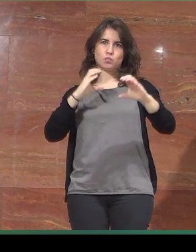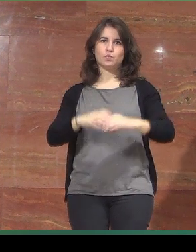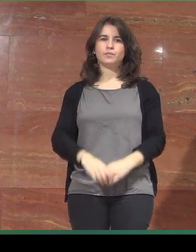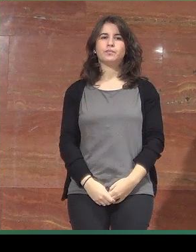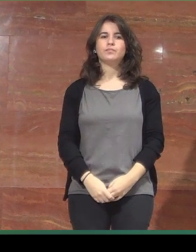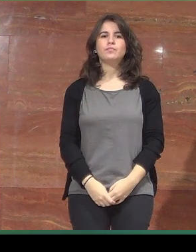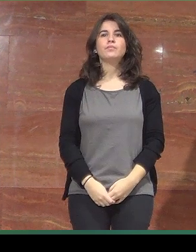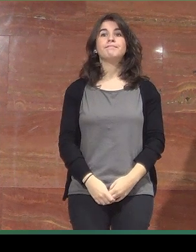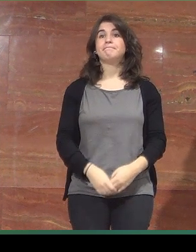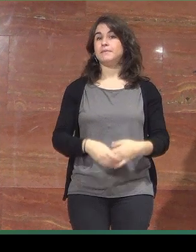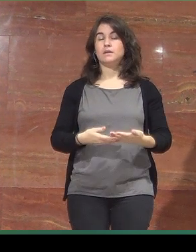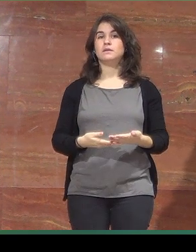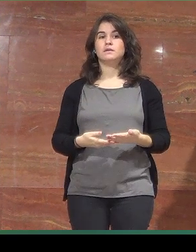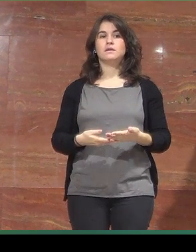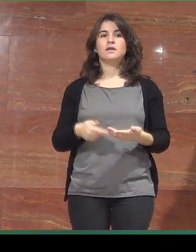Thank you.